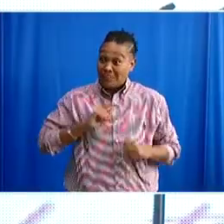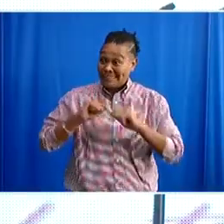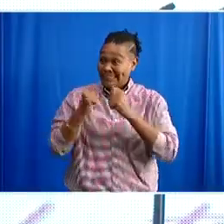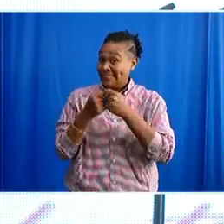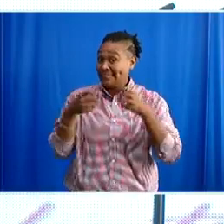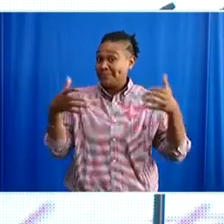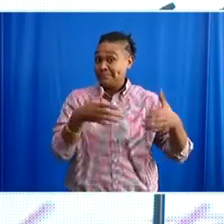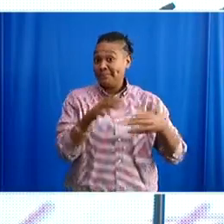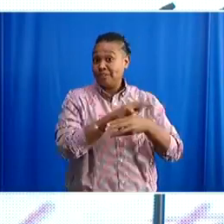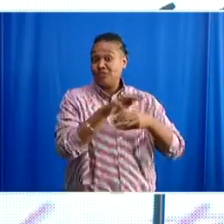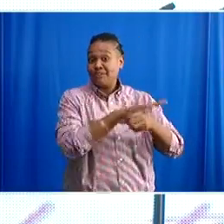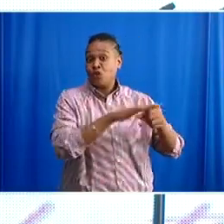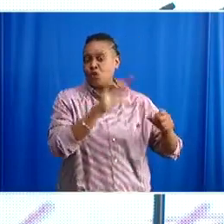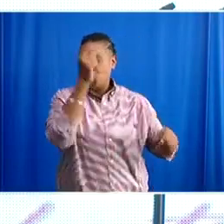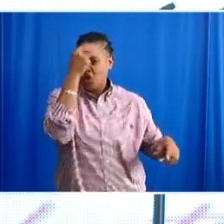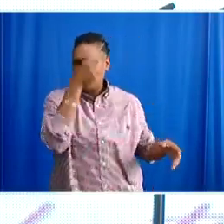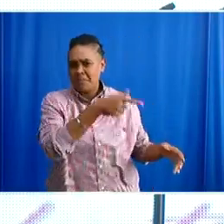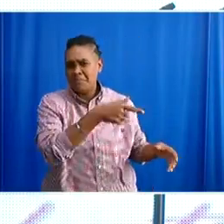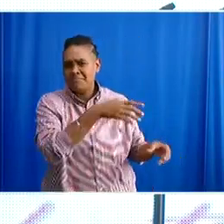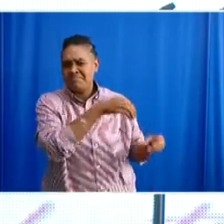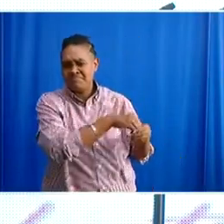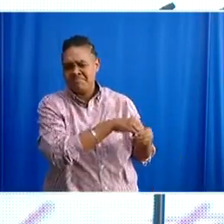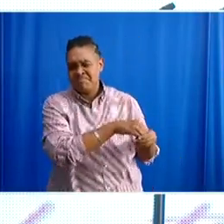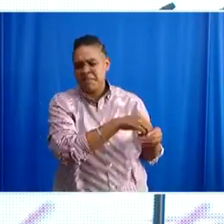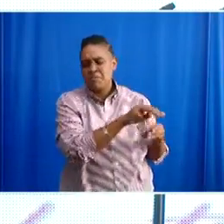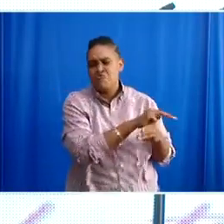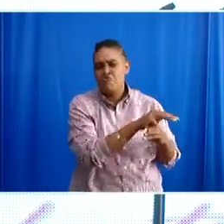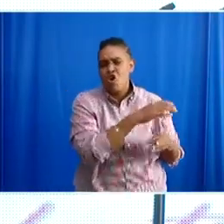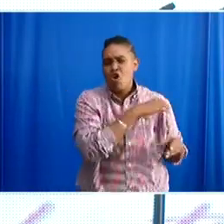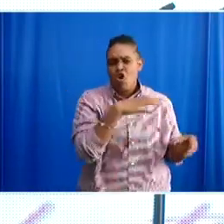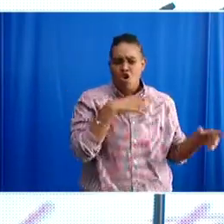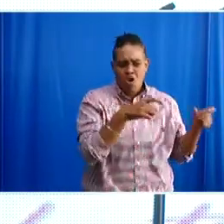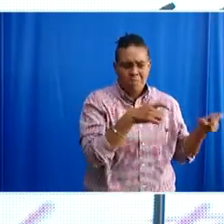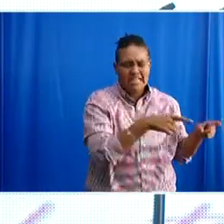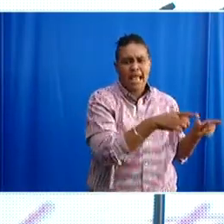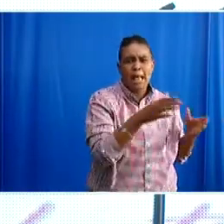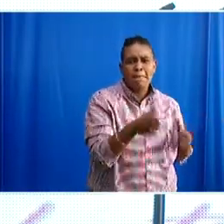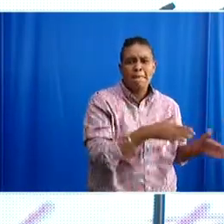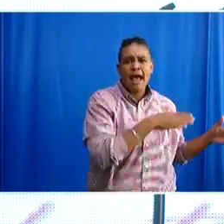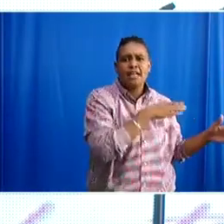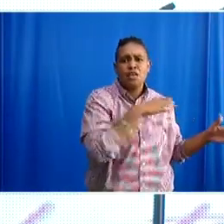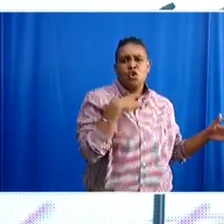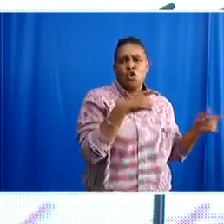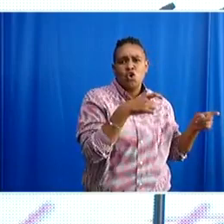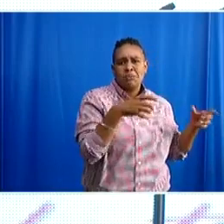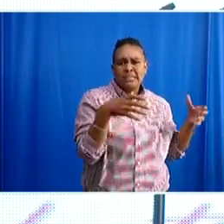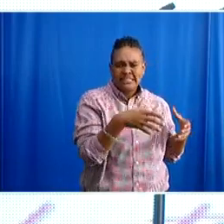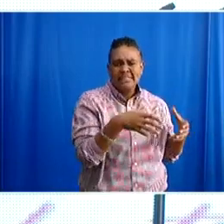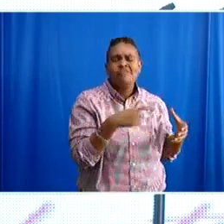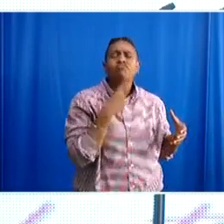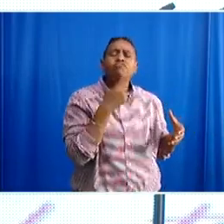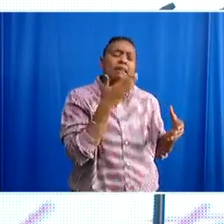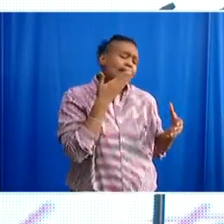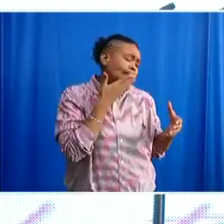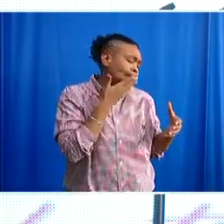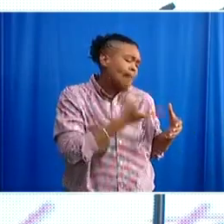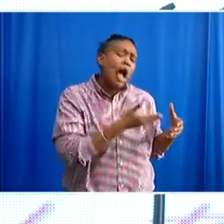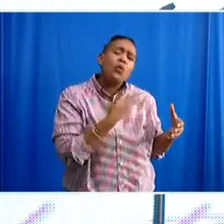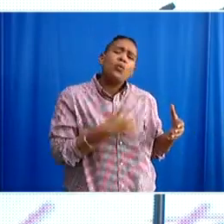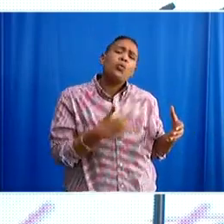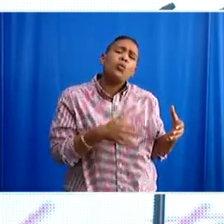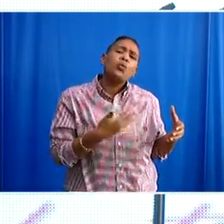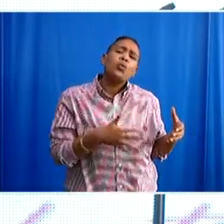team, the Interministerial Committee and the Planning Committee, thank you so